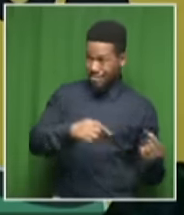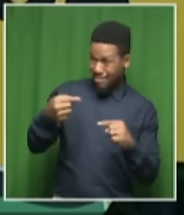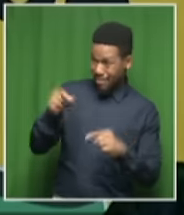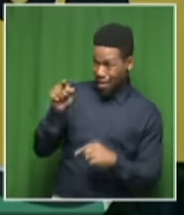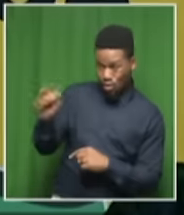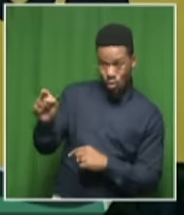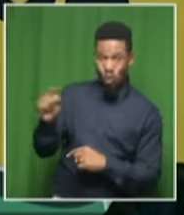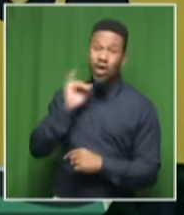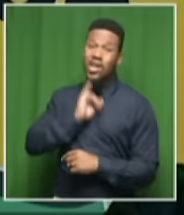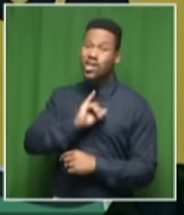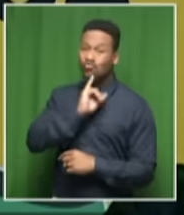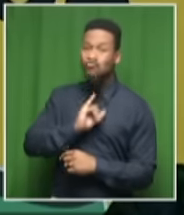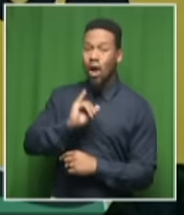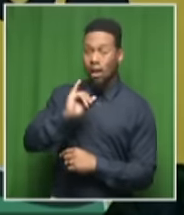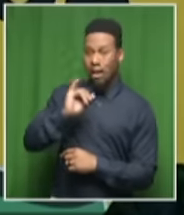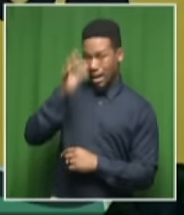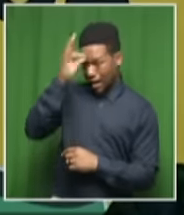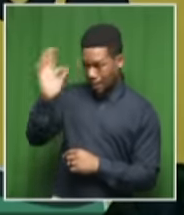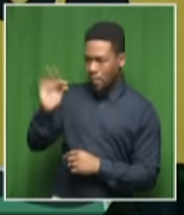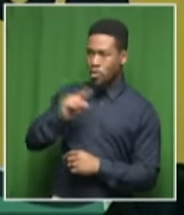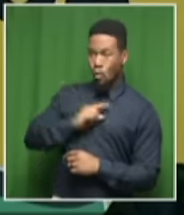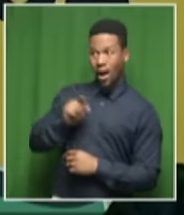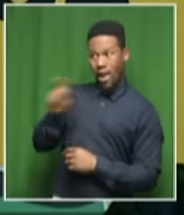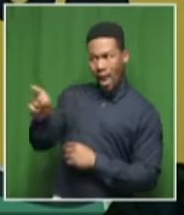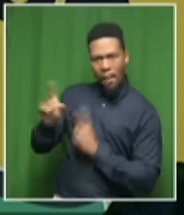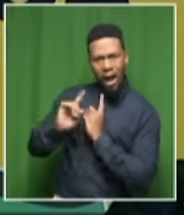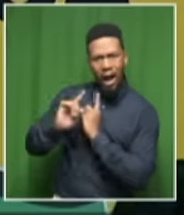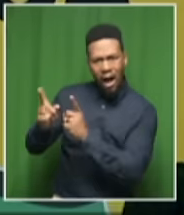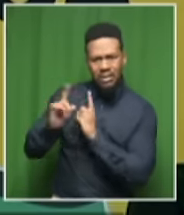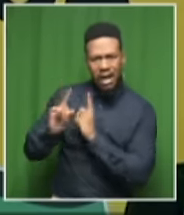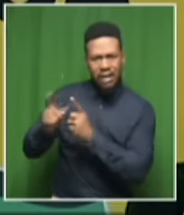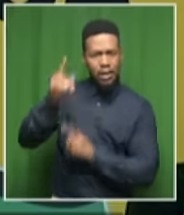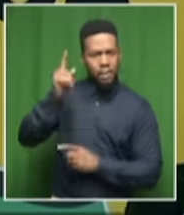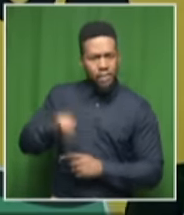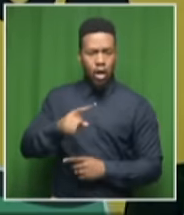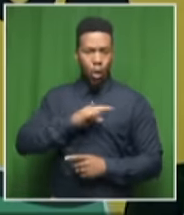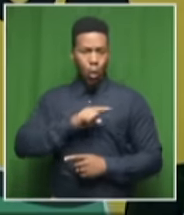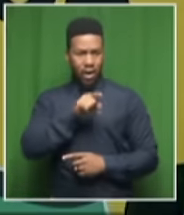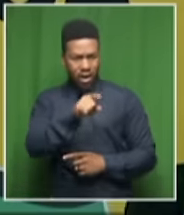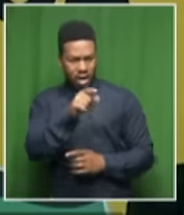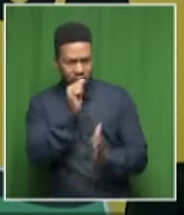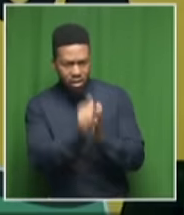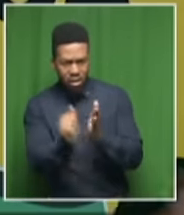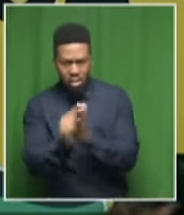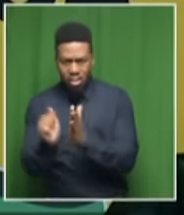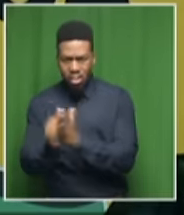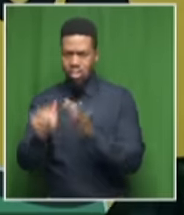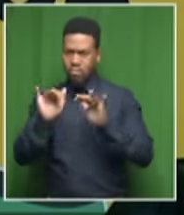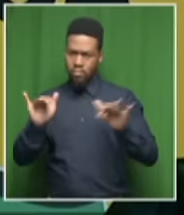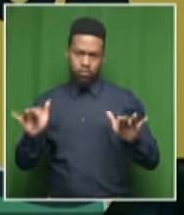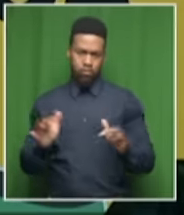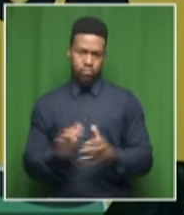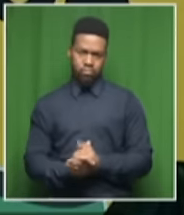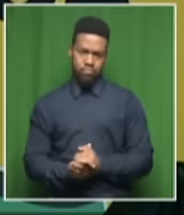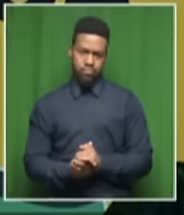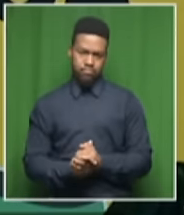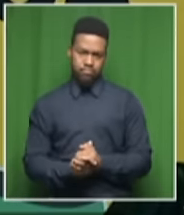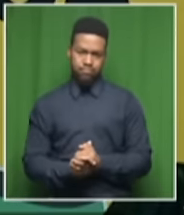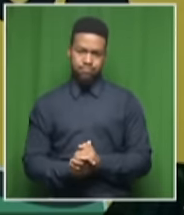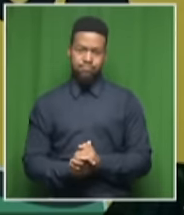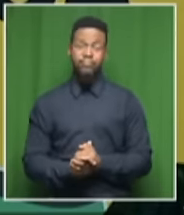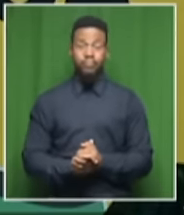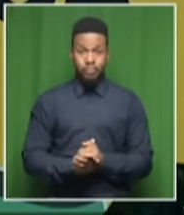Ukuthi bayosiphendulela, because there is genocide lapha in Israel. And we do